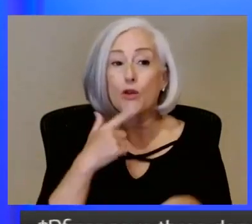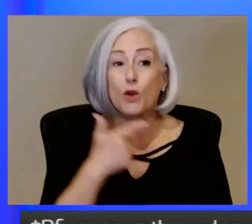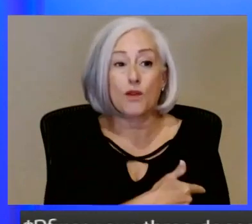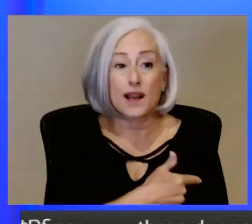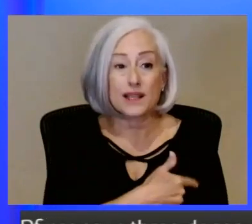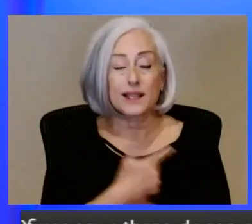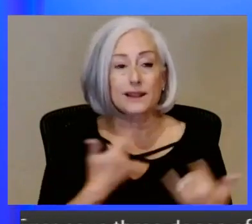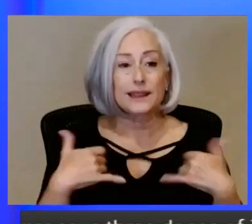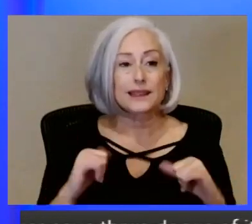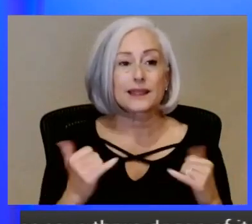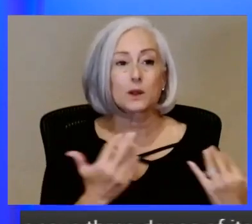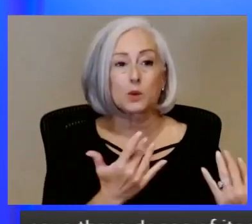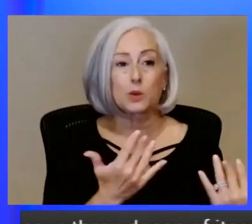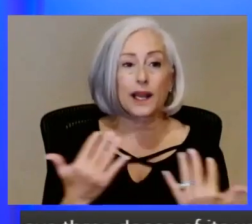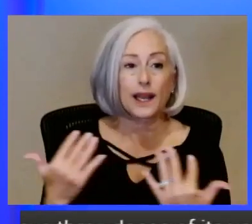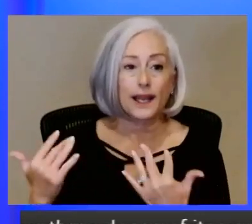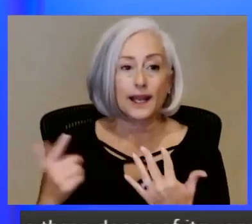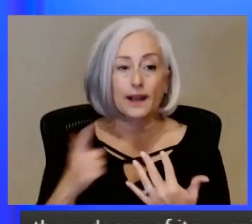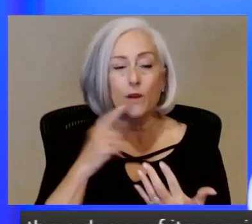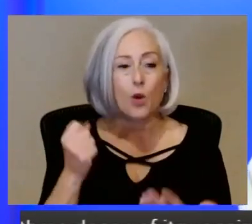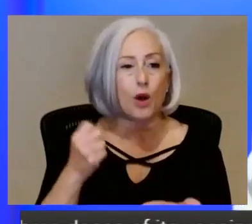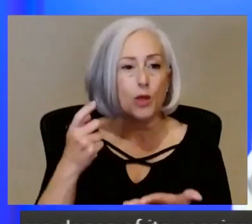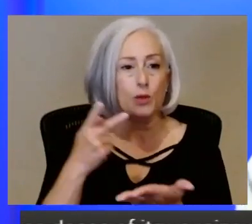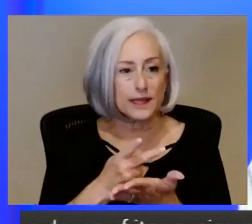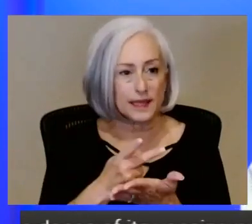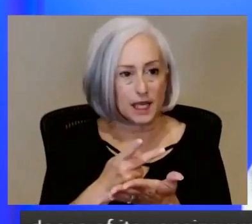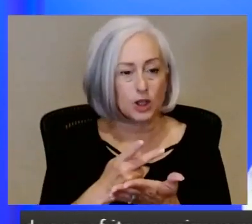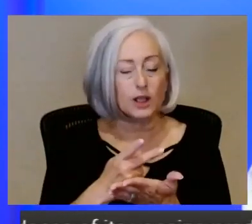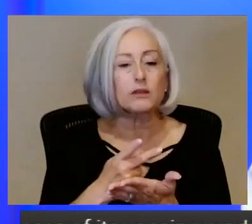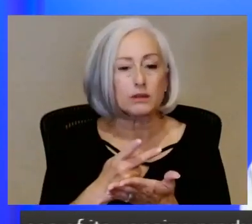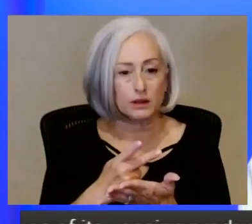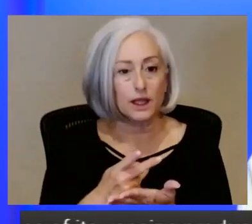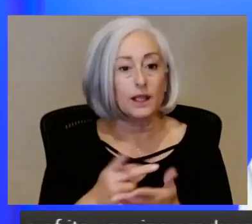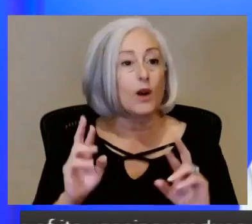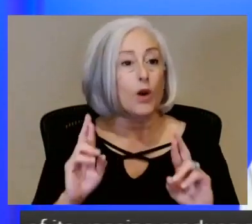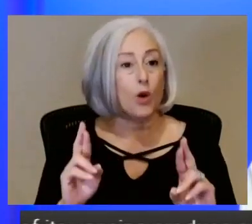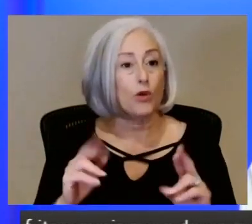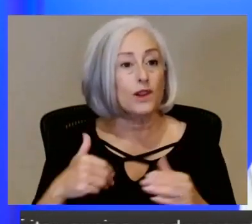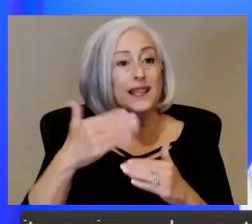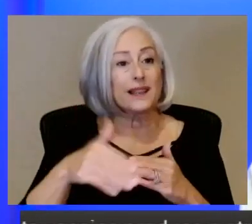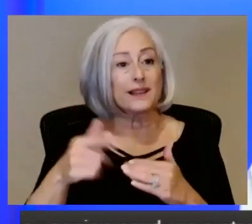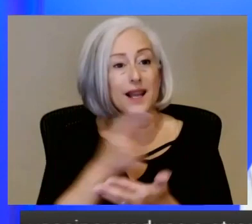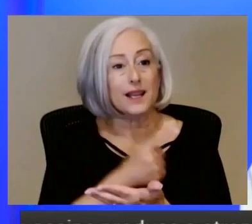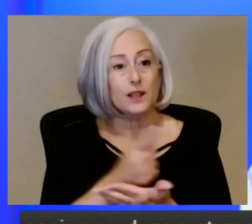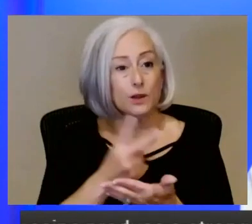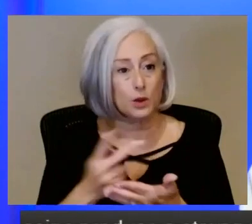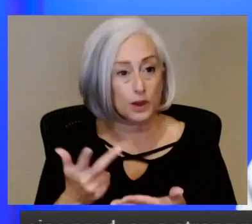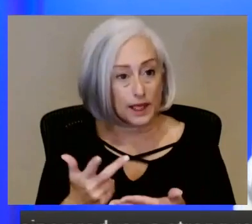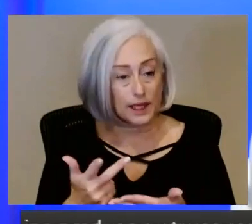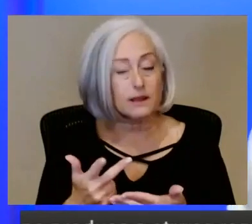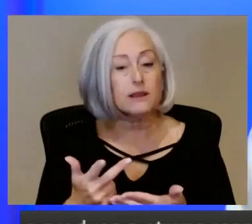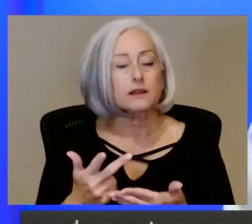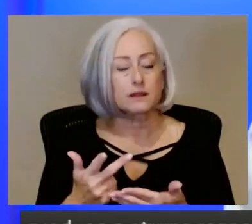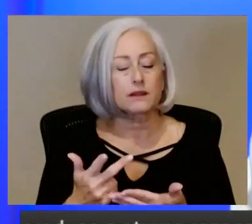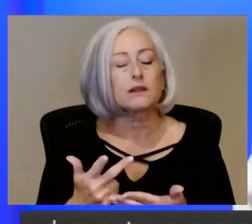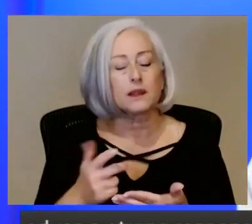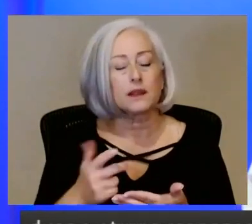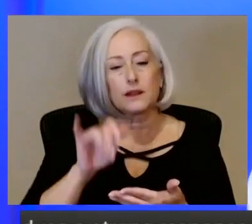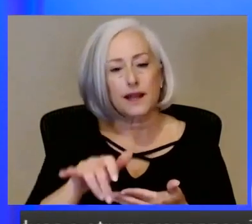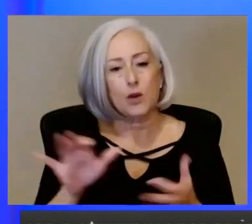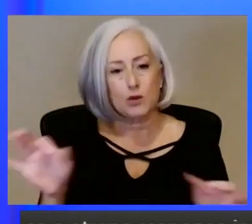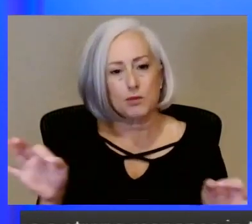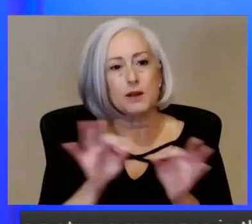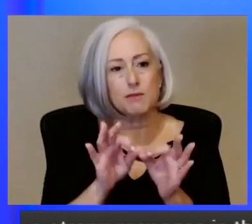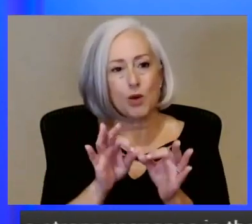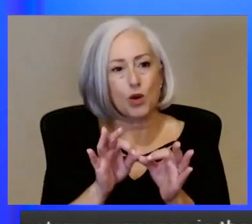that vaccine to be authorized or approved, hopefully within the next few weeks. That will be an important thing to do. And again, just moving through